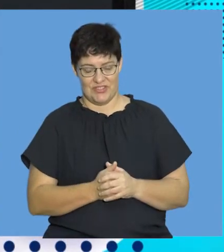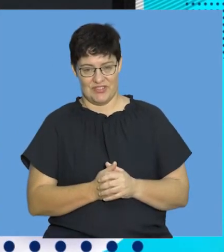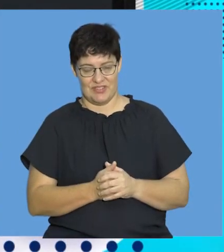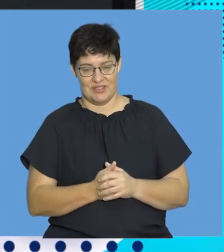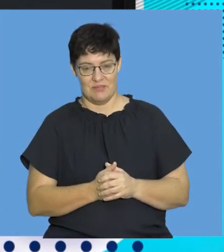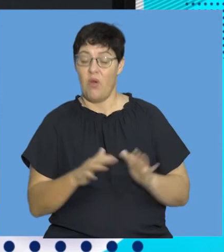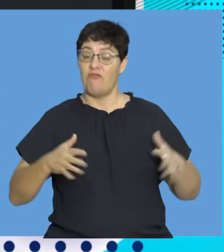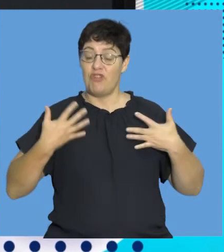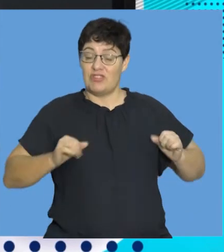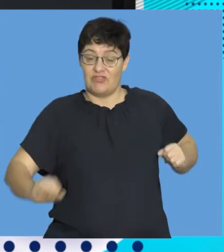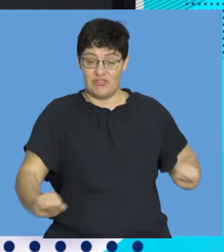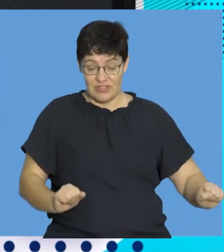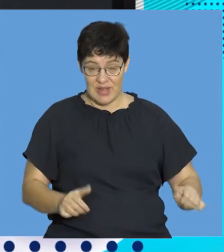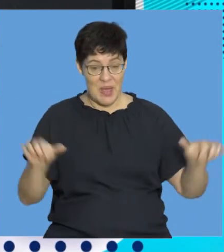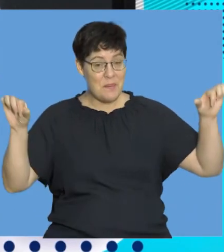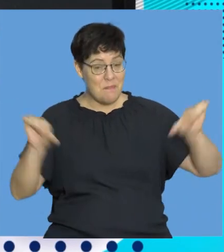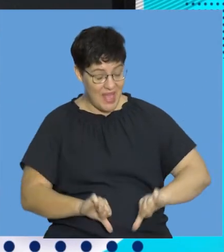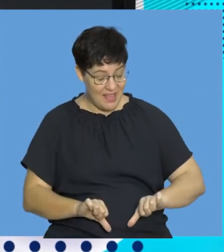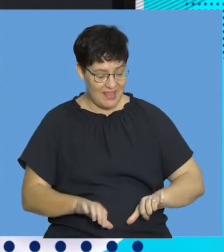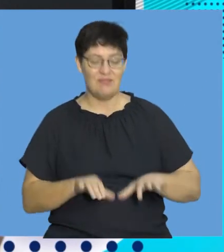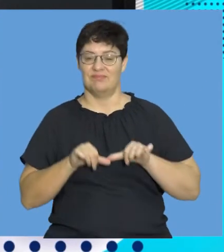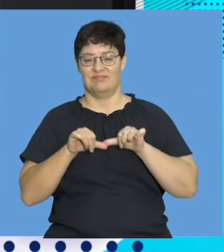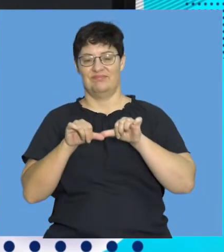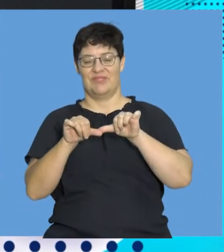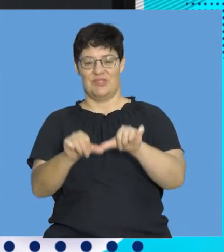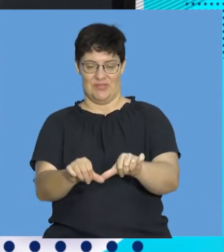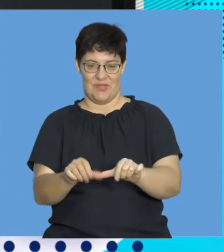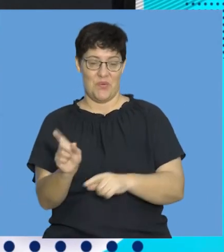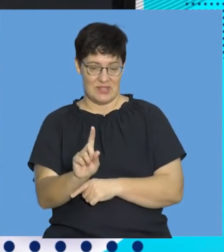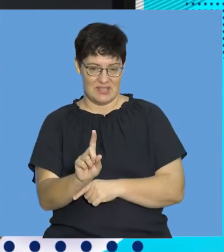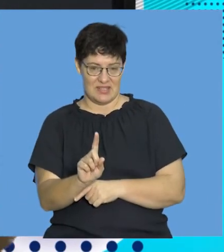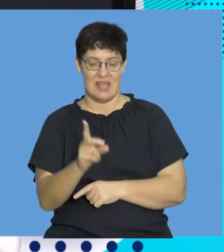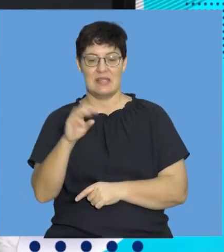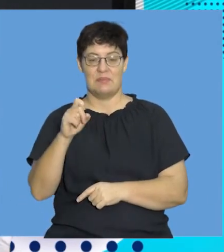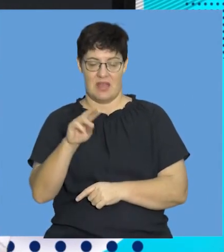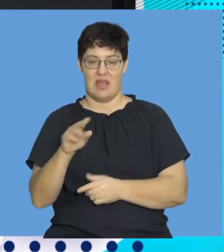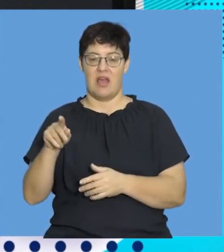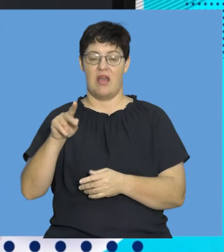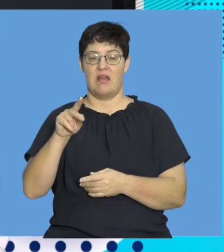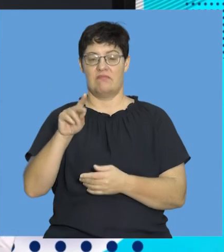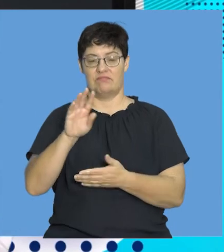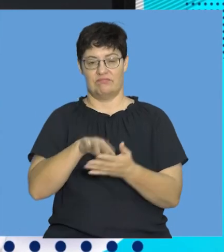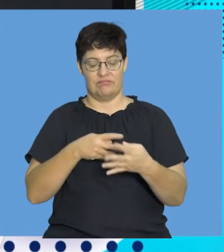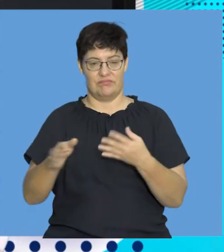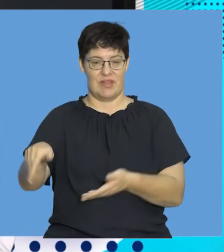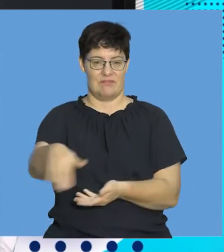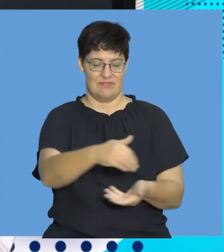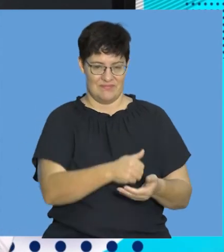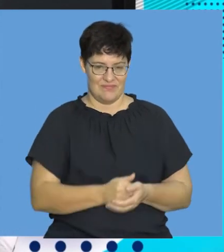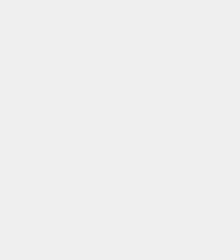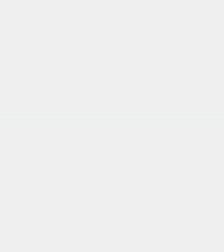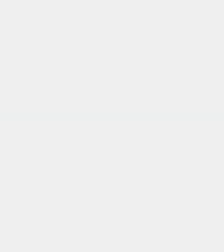Let's freshen up. When you come back, we'll move on into the debtors collection schedule. See you just